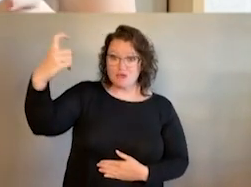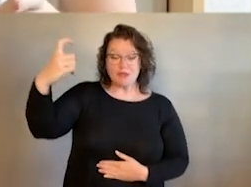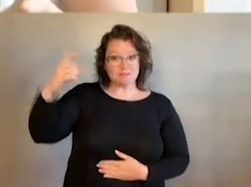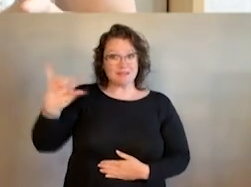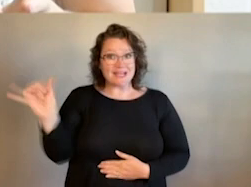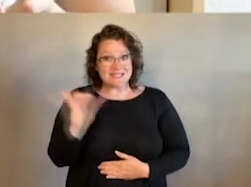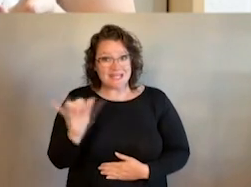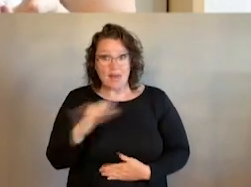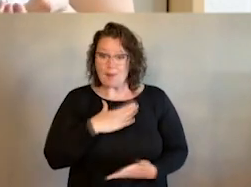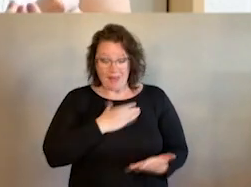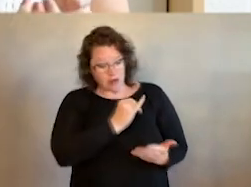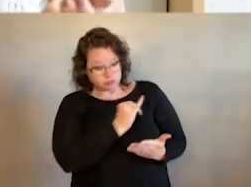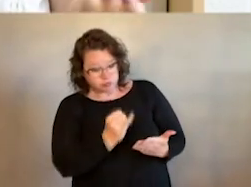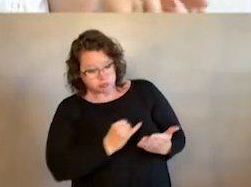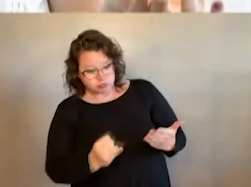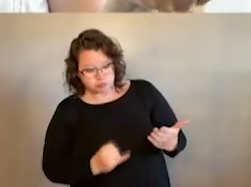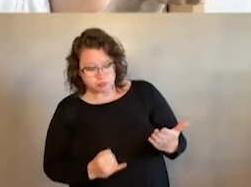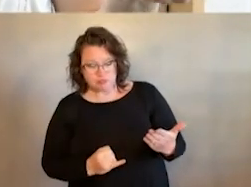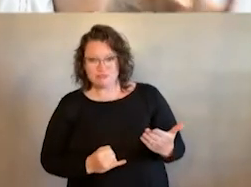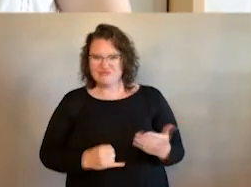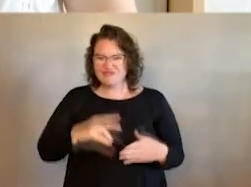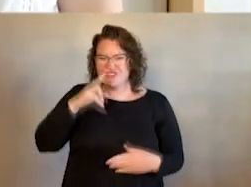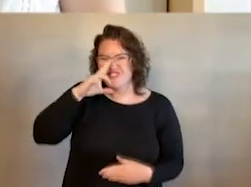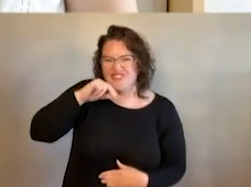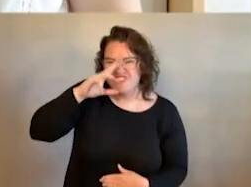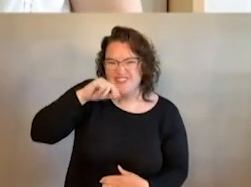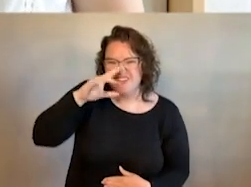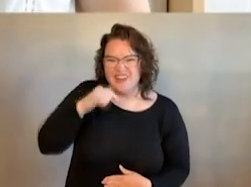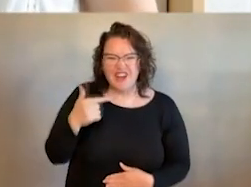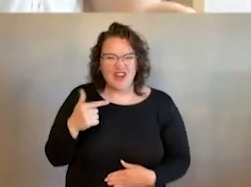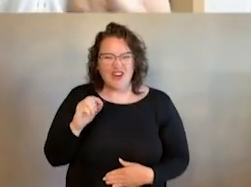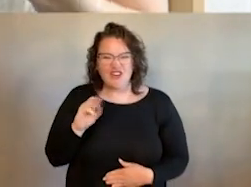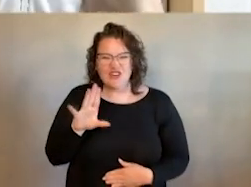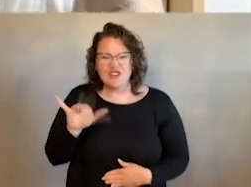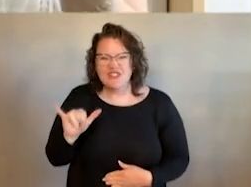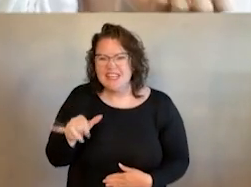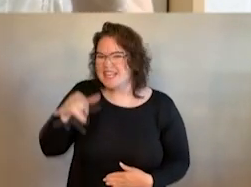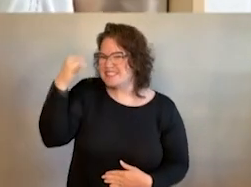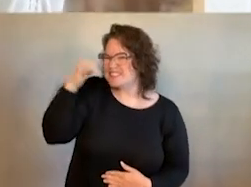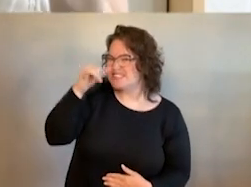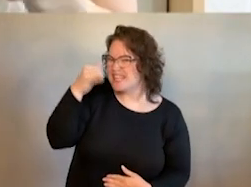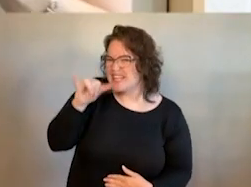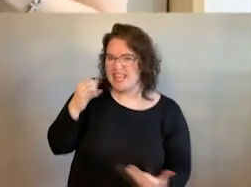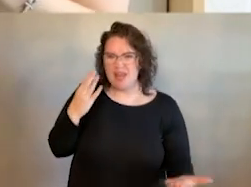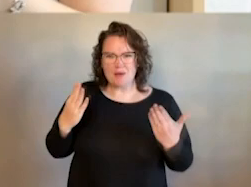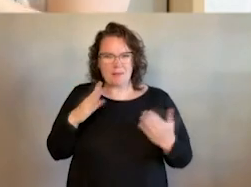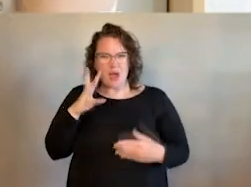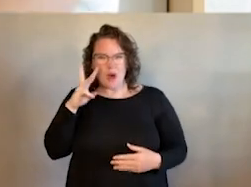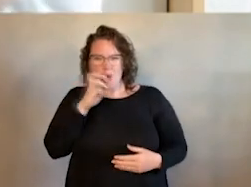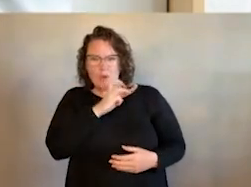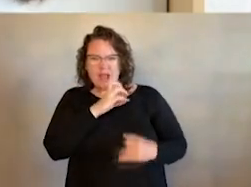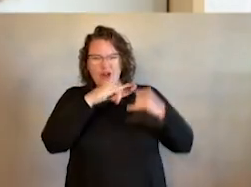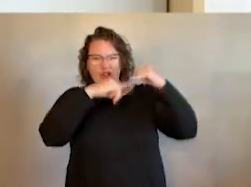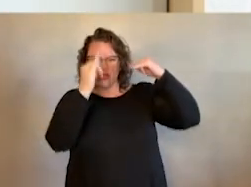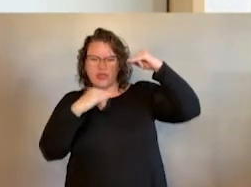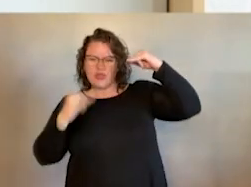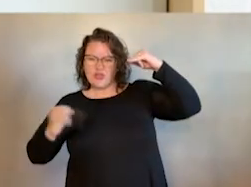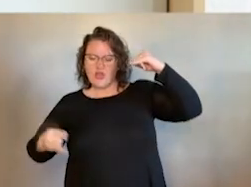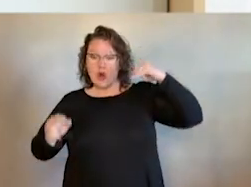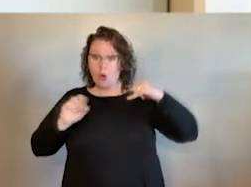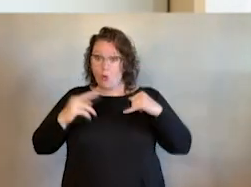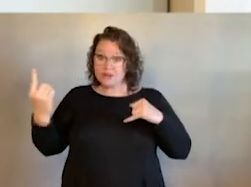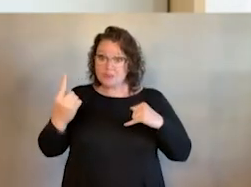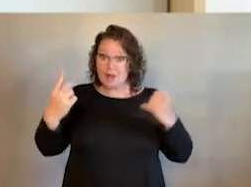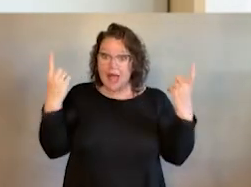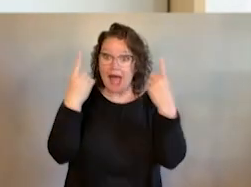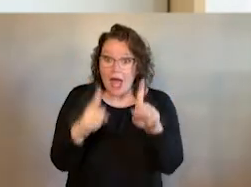artwork. My dreams can be goofy, they can be silly. Maybe there's some weird jiggly lines or something happening that's